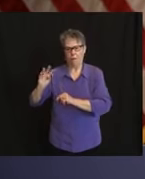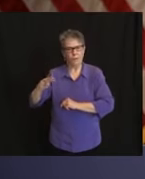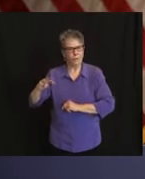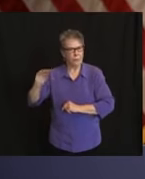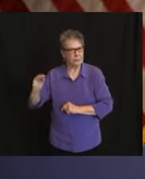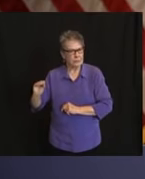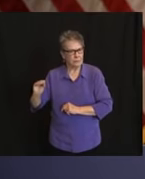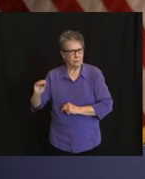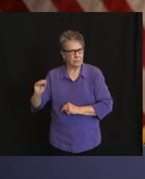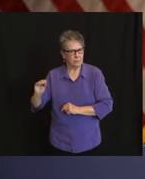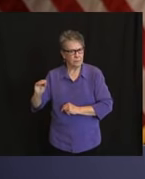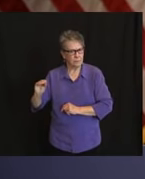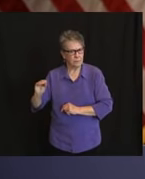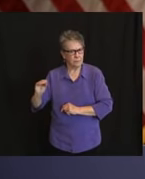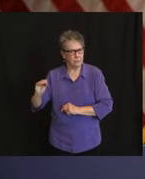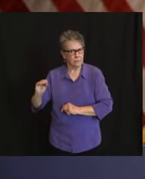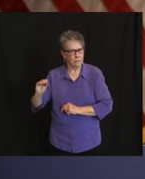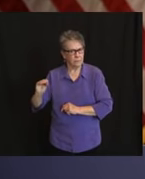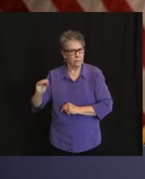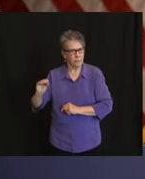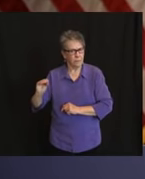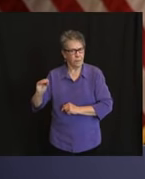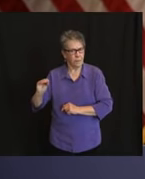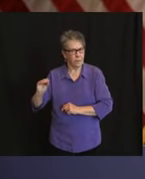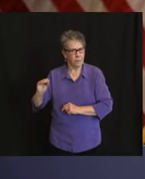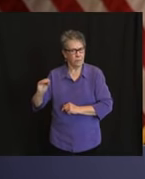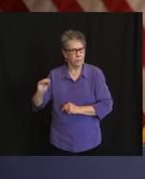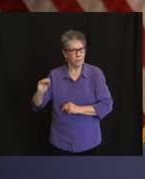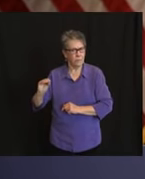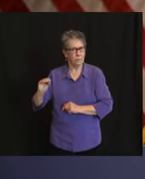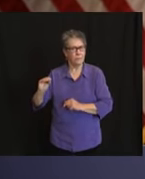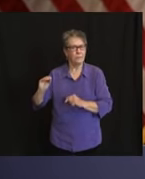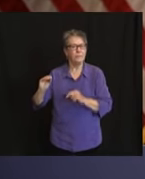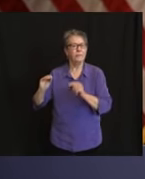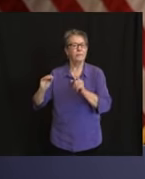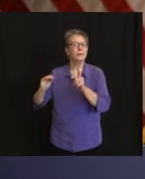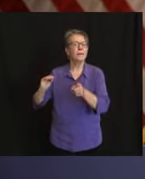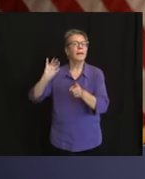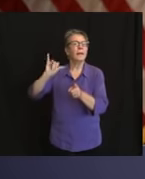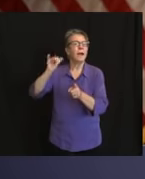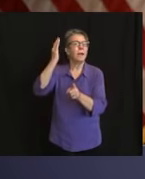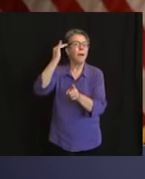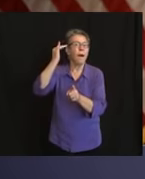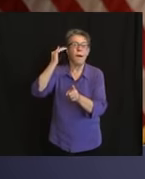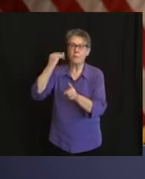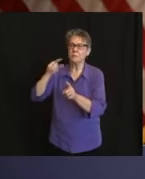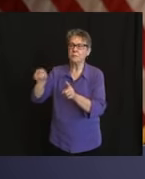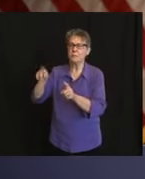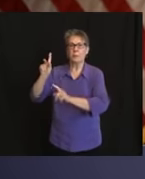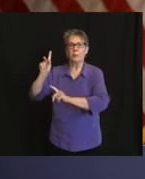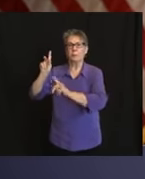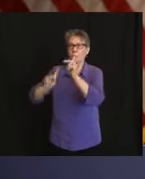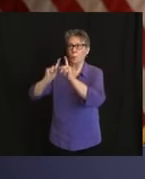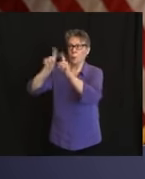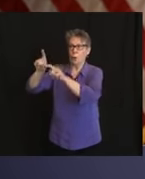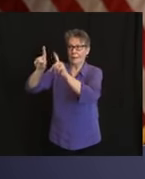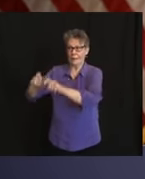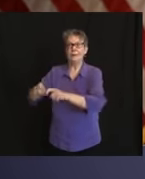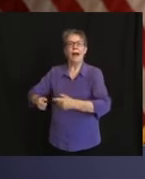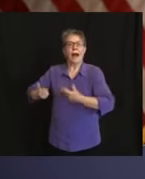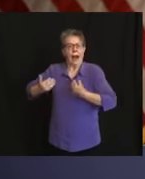strong edict that the asymptomatic folks have to step aside and let symptomatic folks get in and get tested, and we've